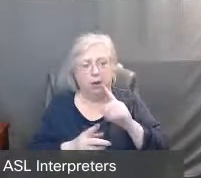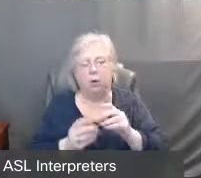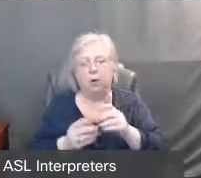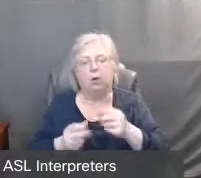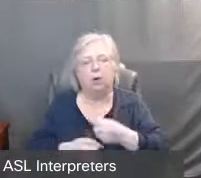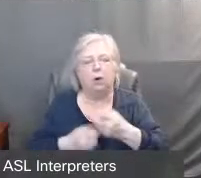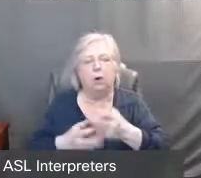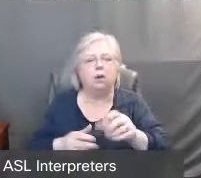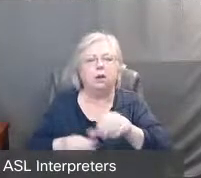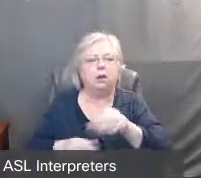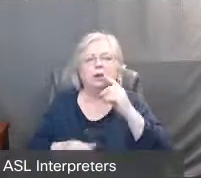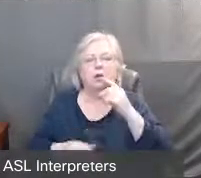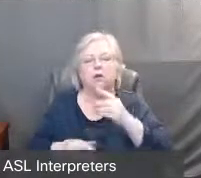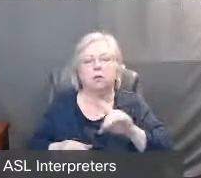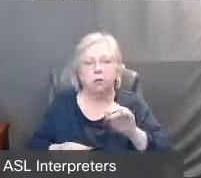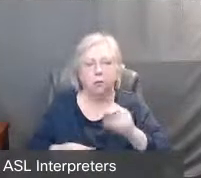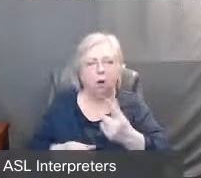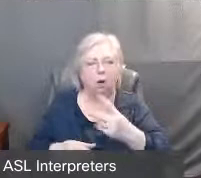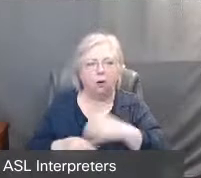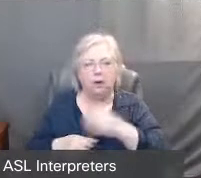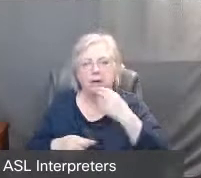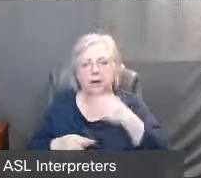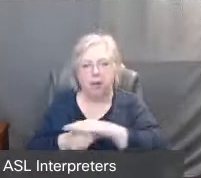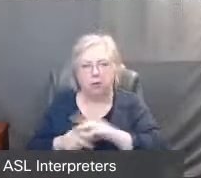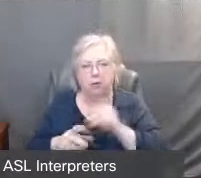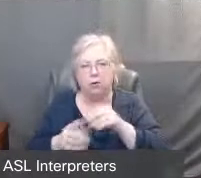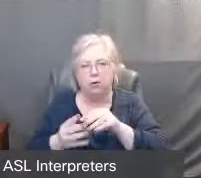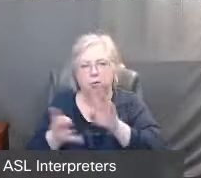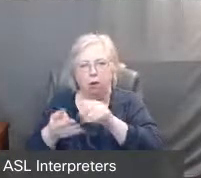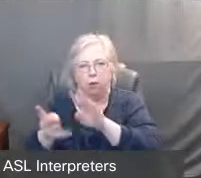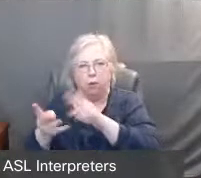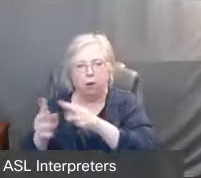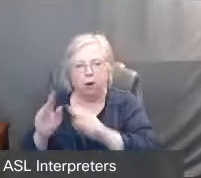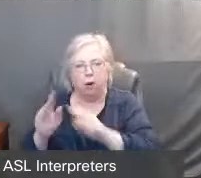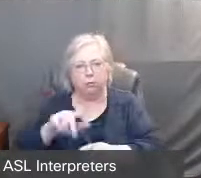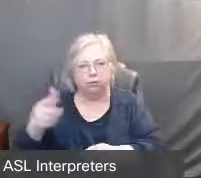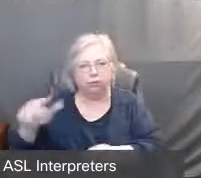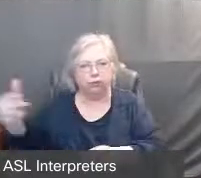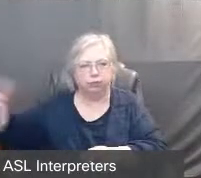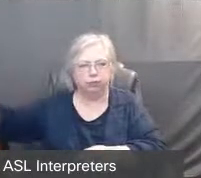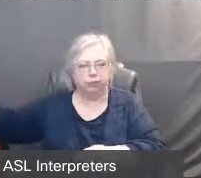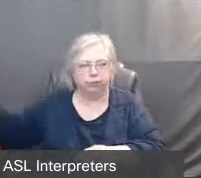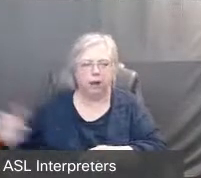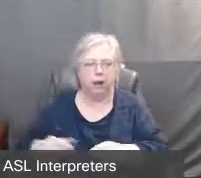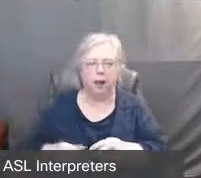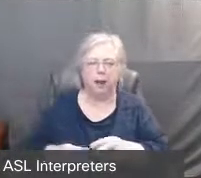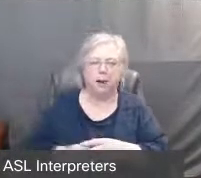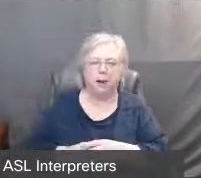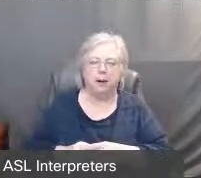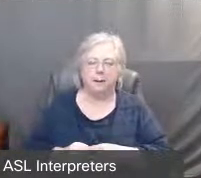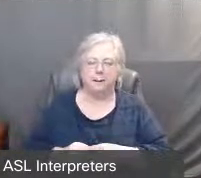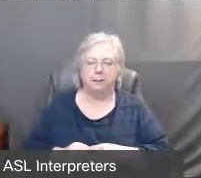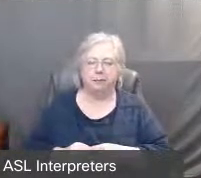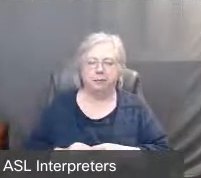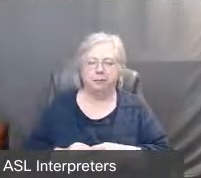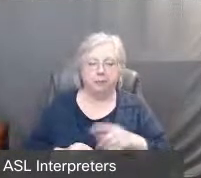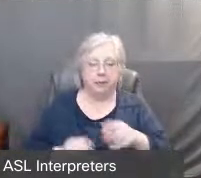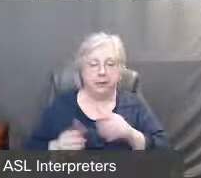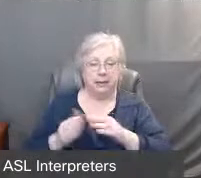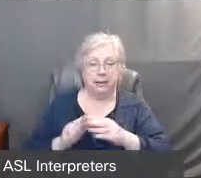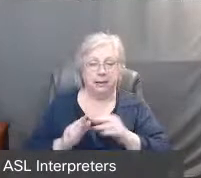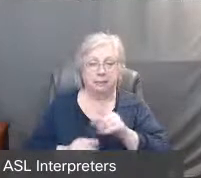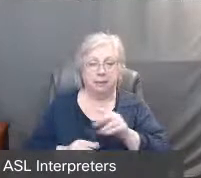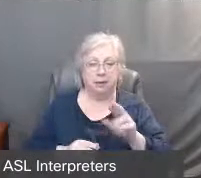will pit neighbor against neighbor in trying to control the barking when the culprits are located on Cantrell Road. The City of Little